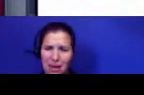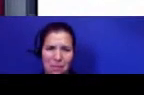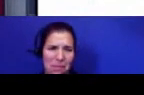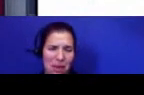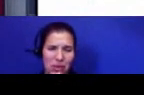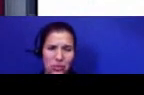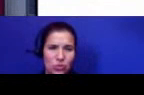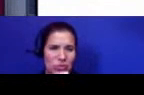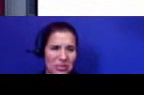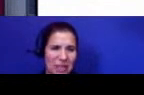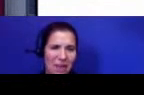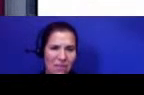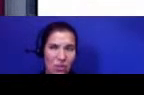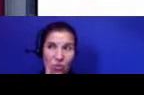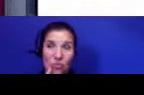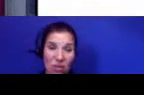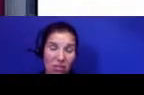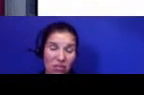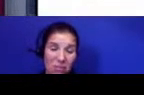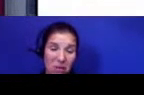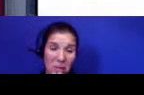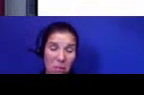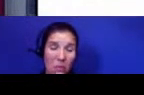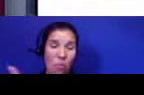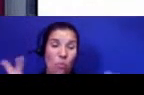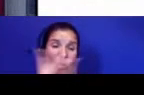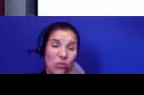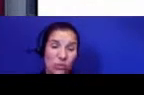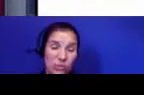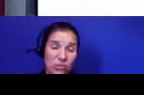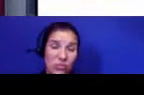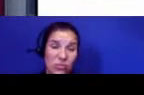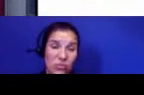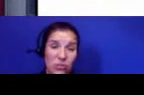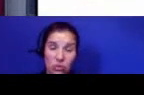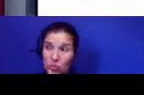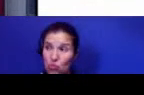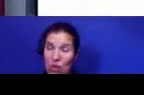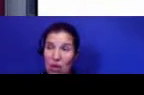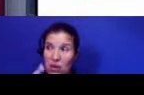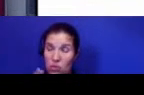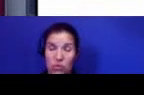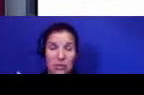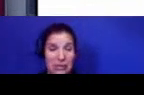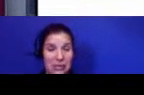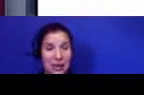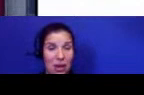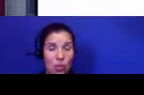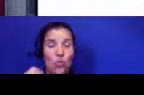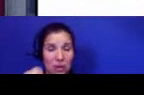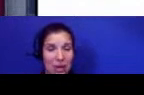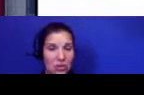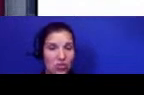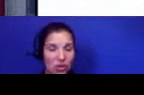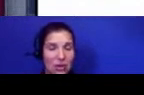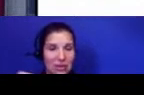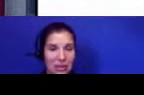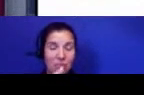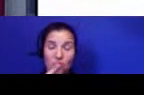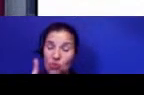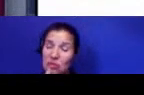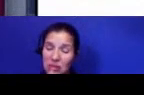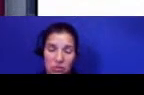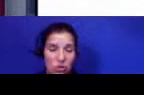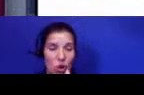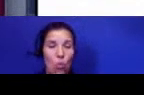instead has actually created more harms. The reality is that together we can change this, and it starts by taking